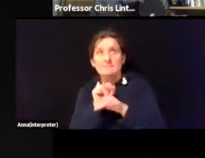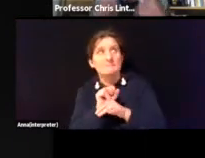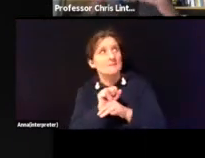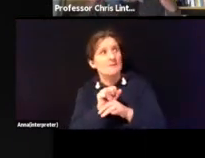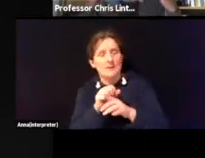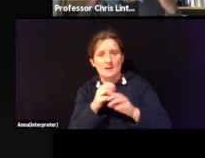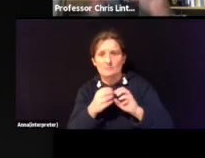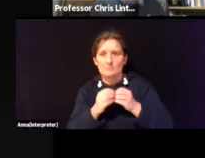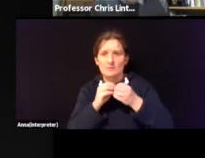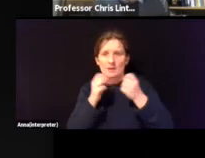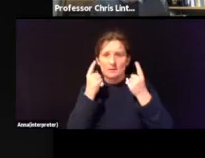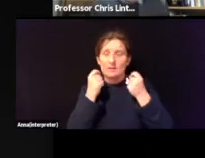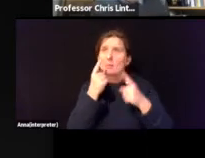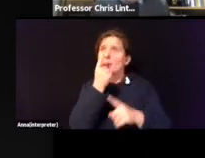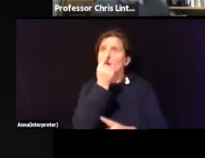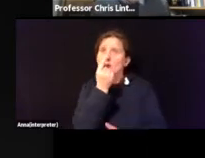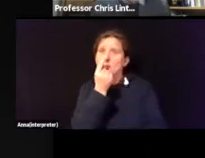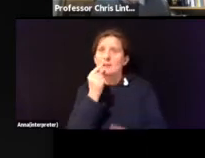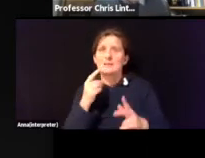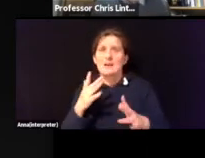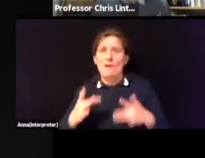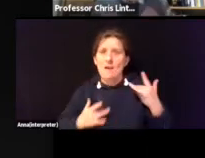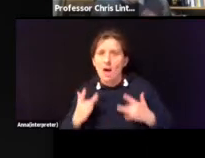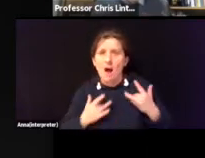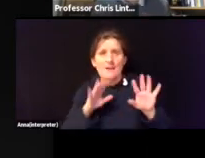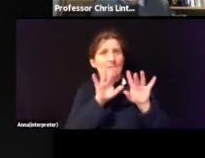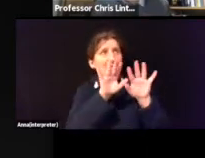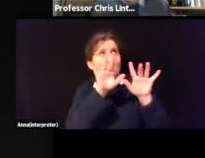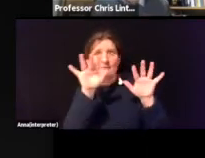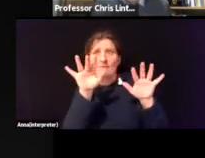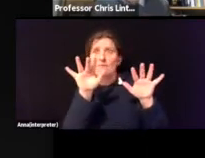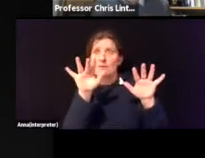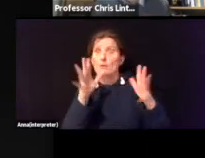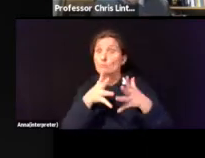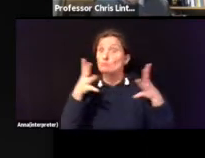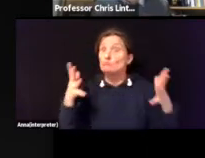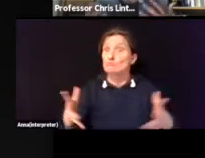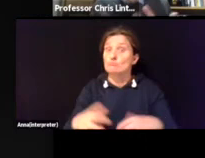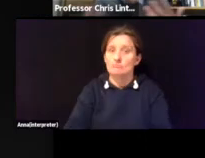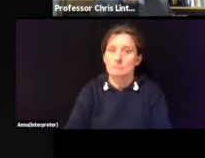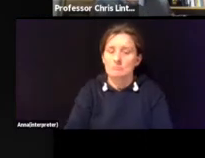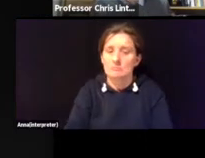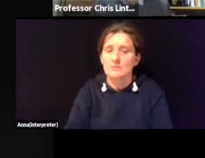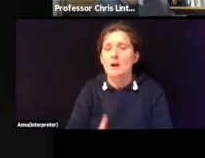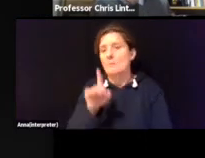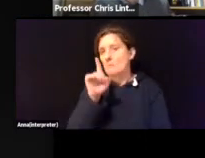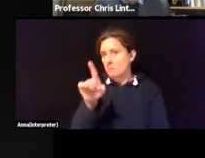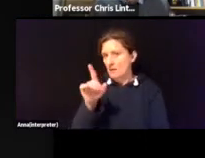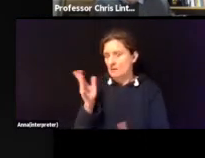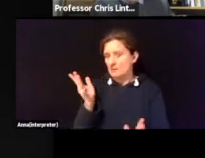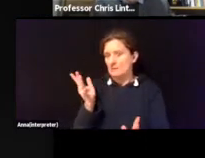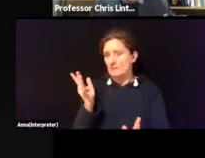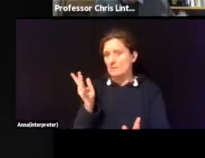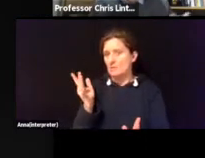the idea that the potential for life in the cosmos is really great. What we don't understand